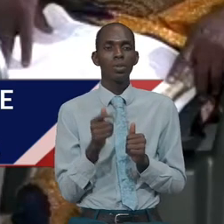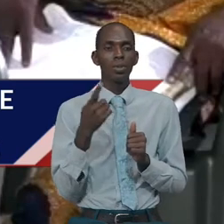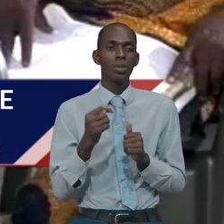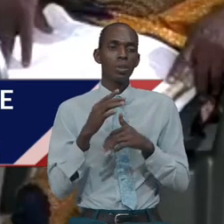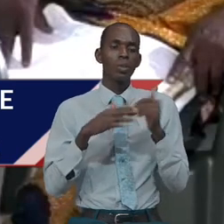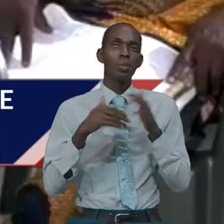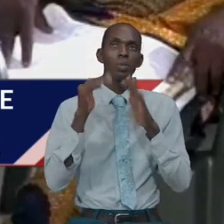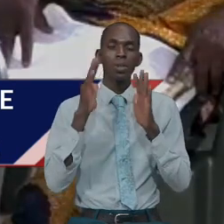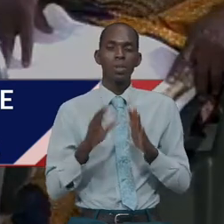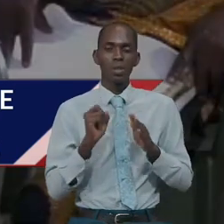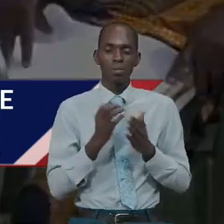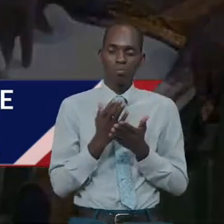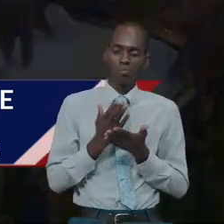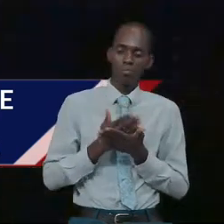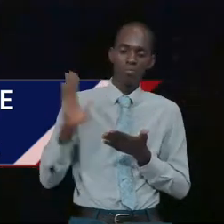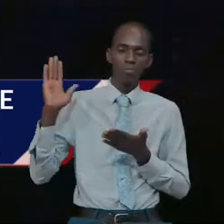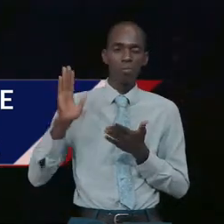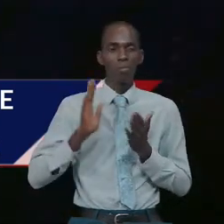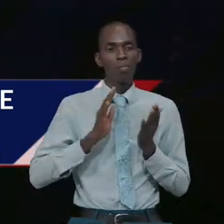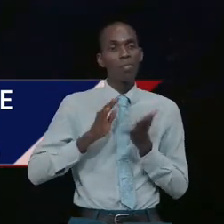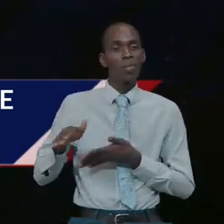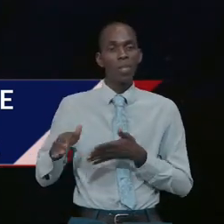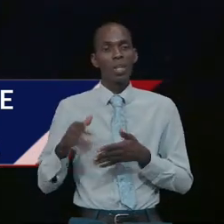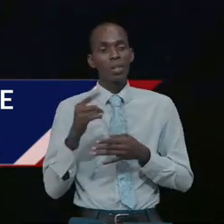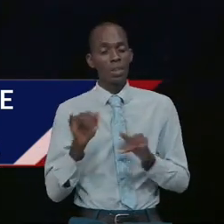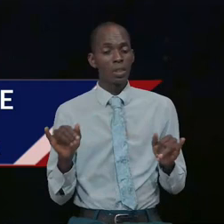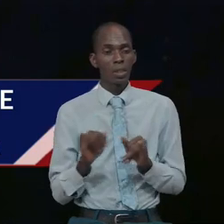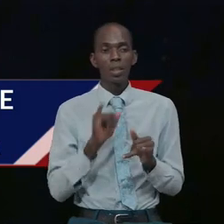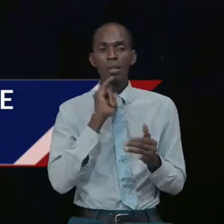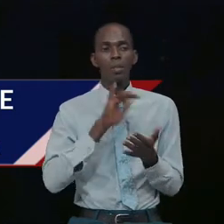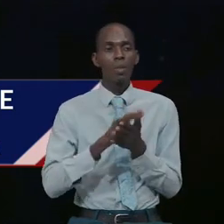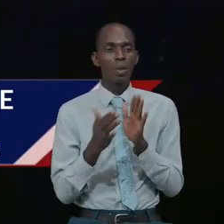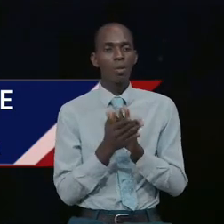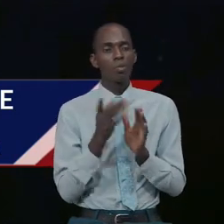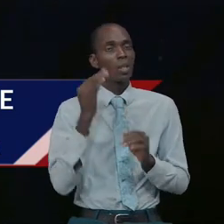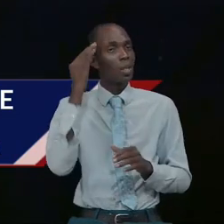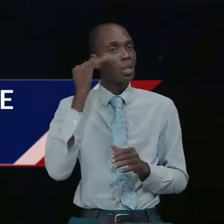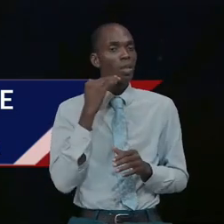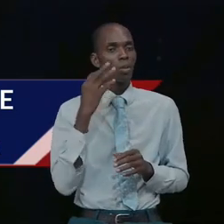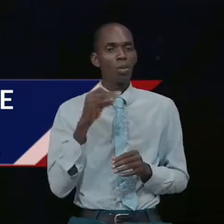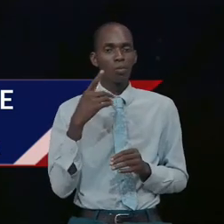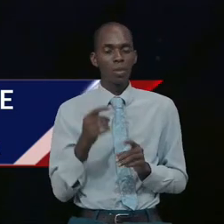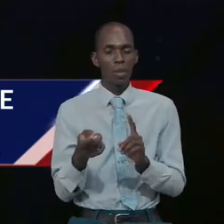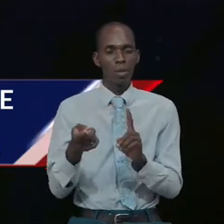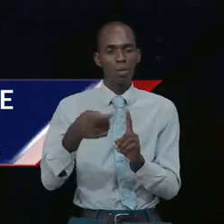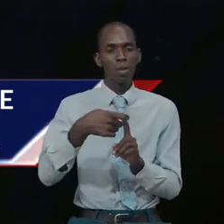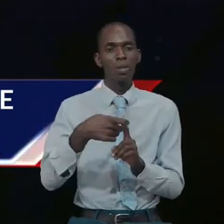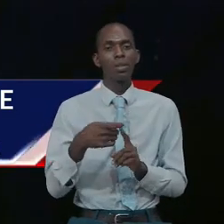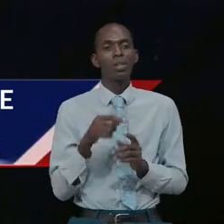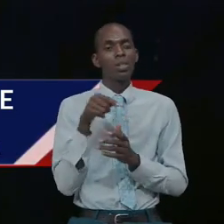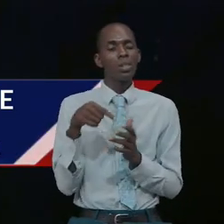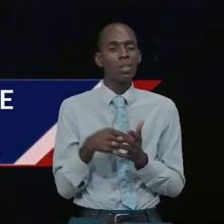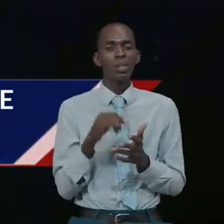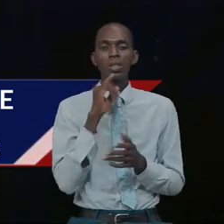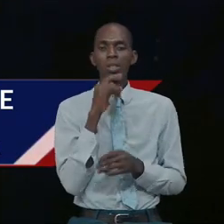which the builders rejected, the same is become the head of the corner? This